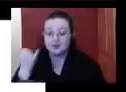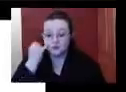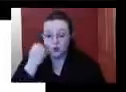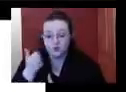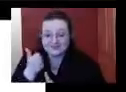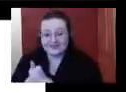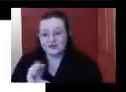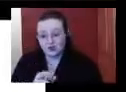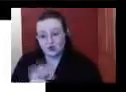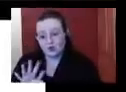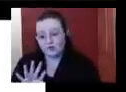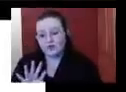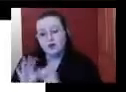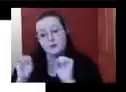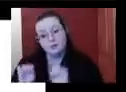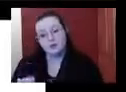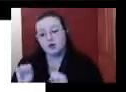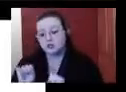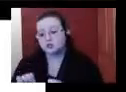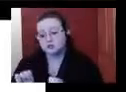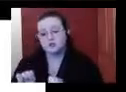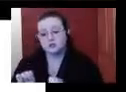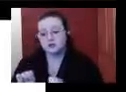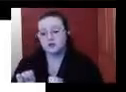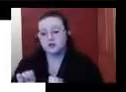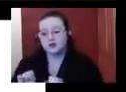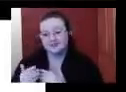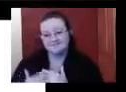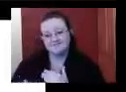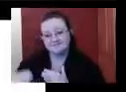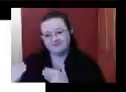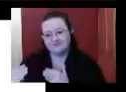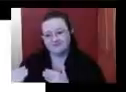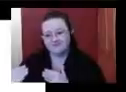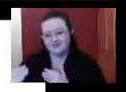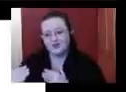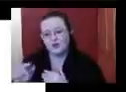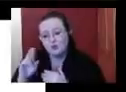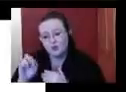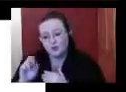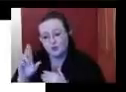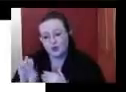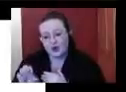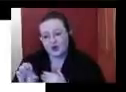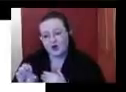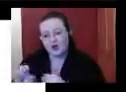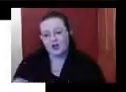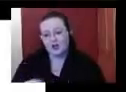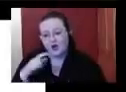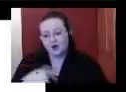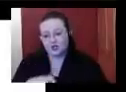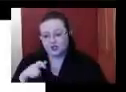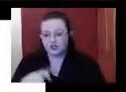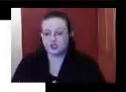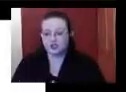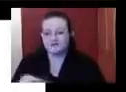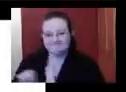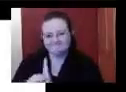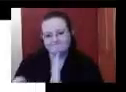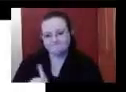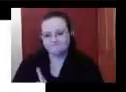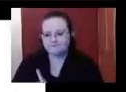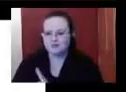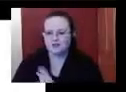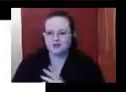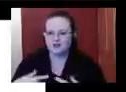COVID-19 affecting multiple organ systems. Long-term effects can include memory loss, fatigue,